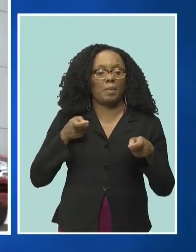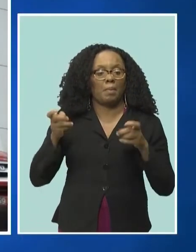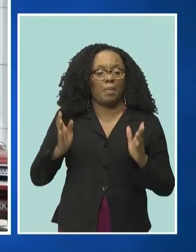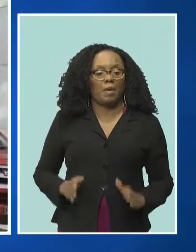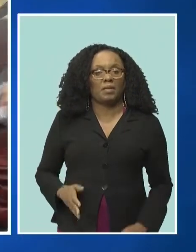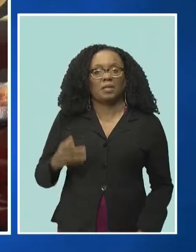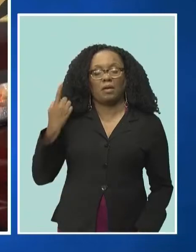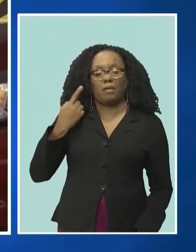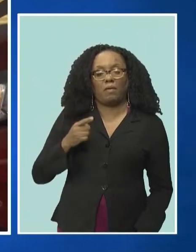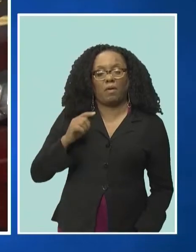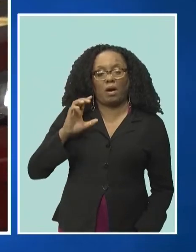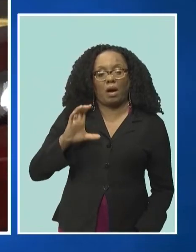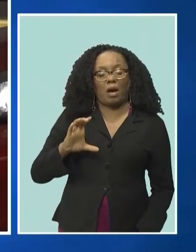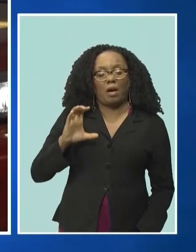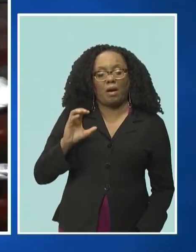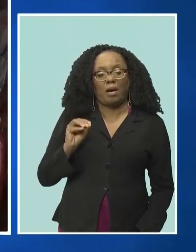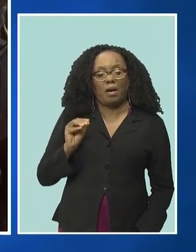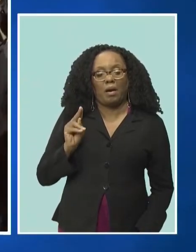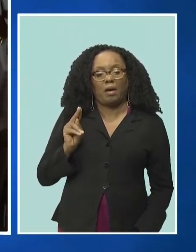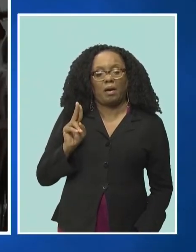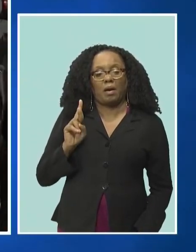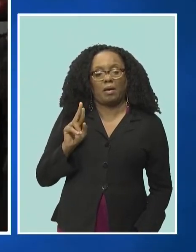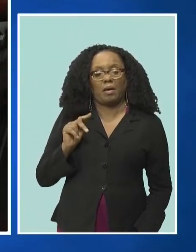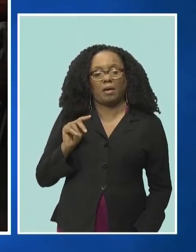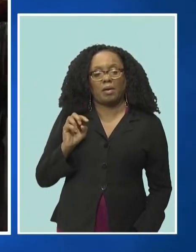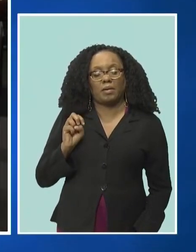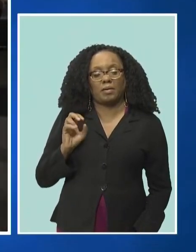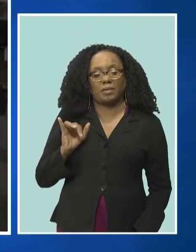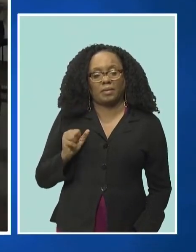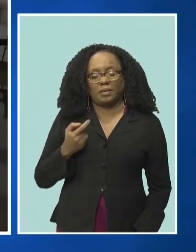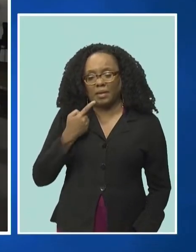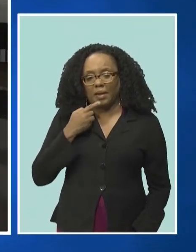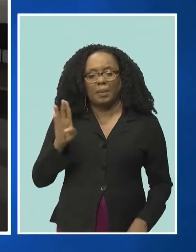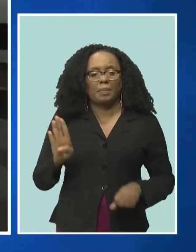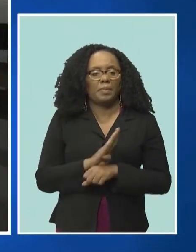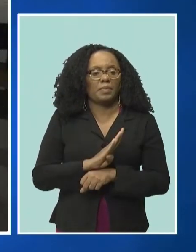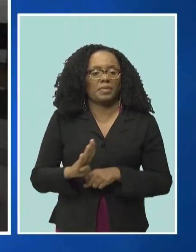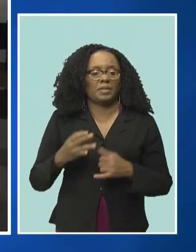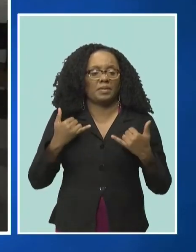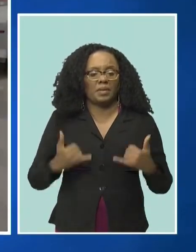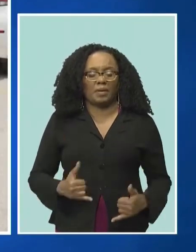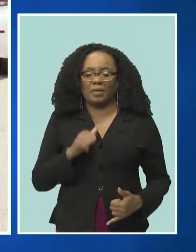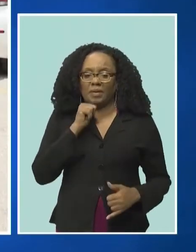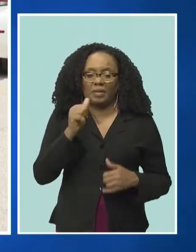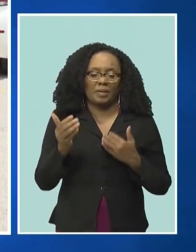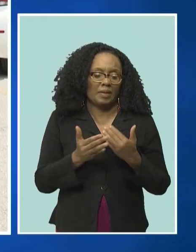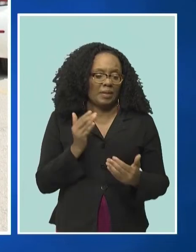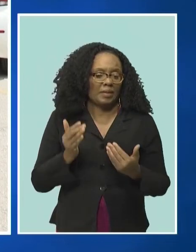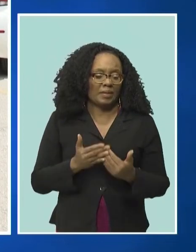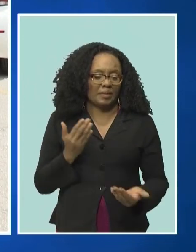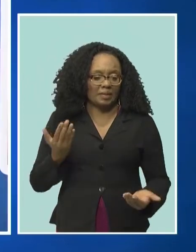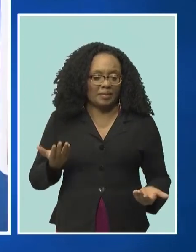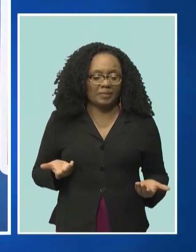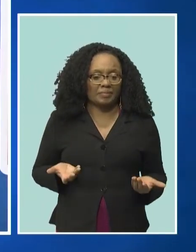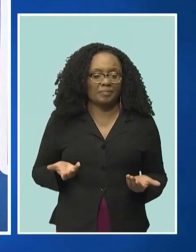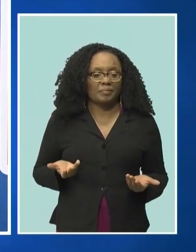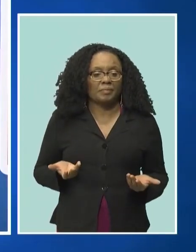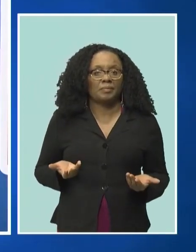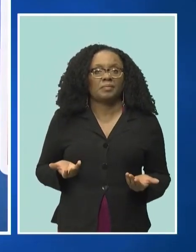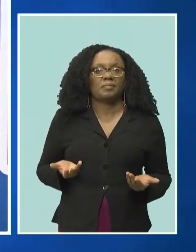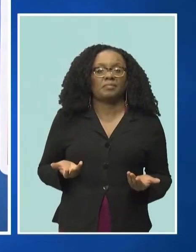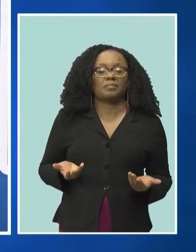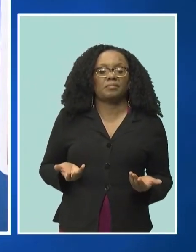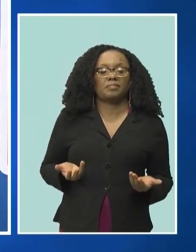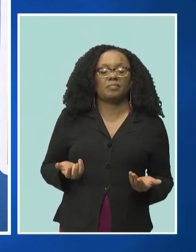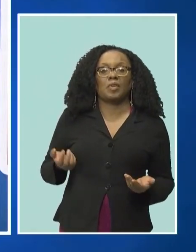Courtesy Garage. He told the Business Report doing business in these times is not easy. The last 2 years have been